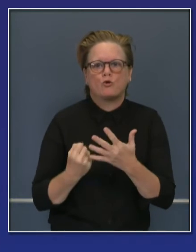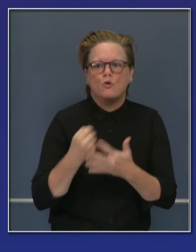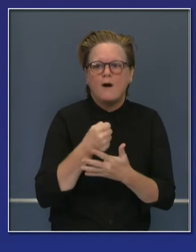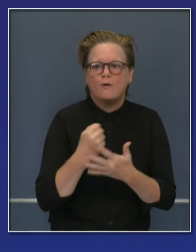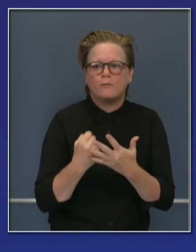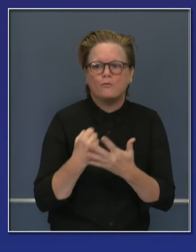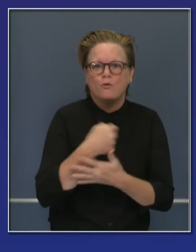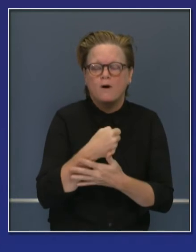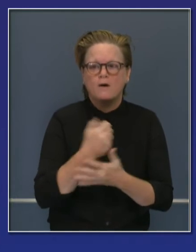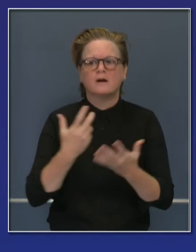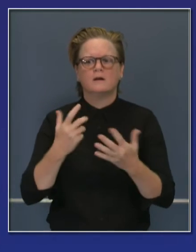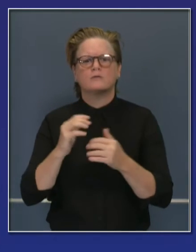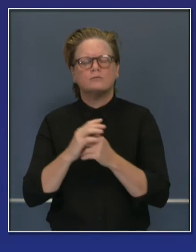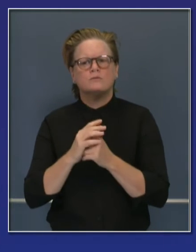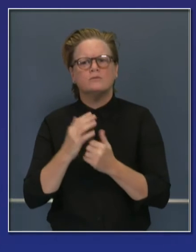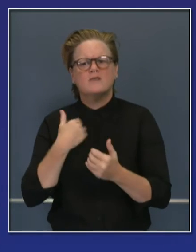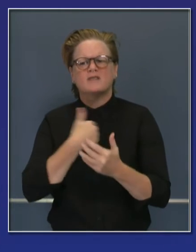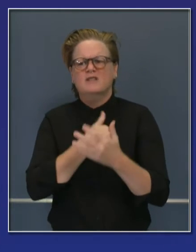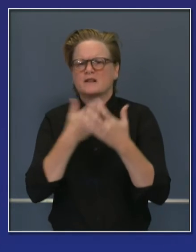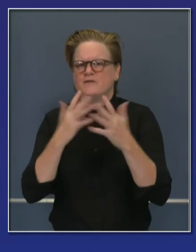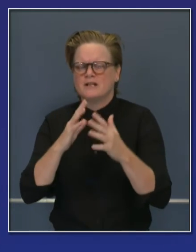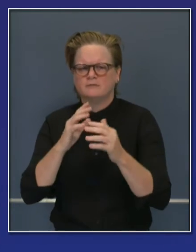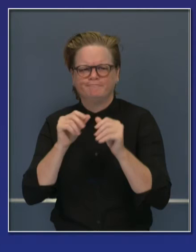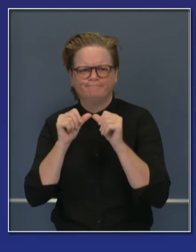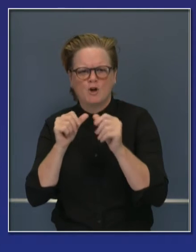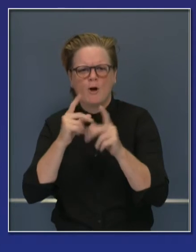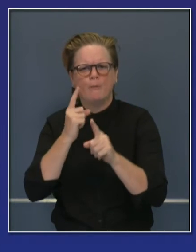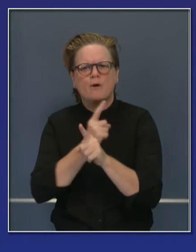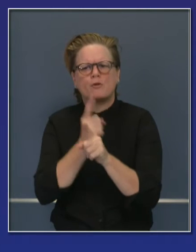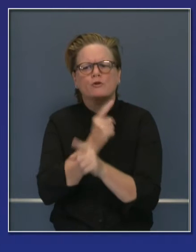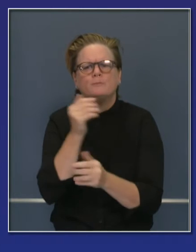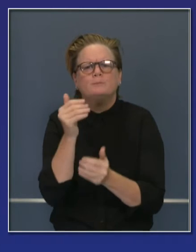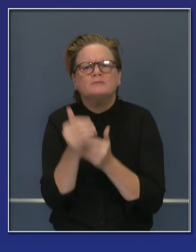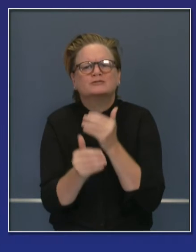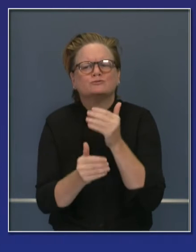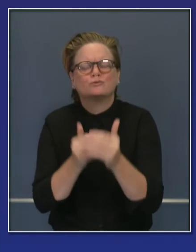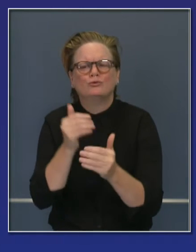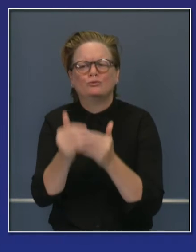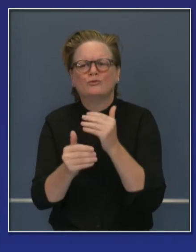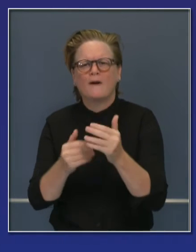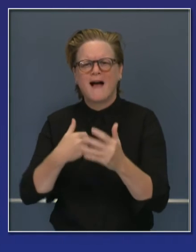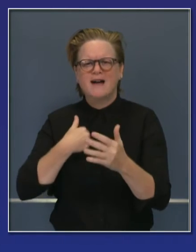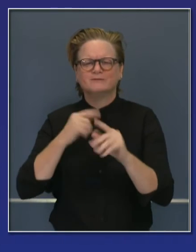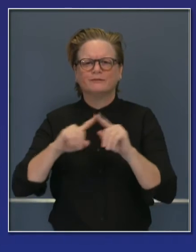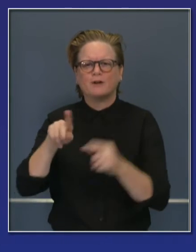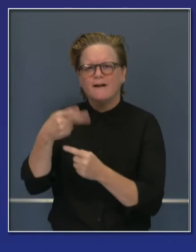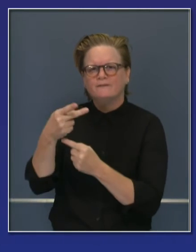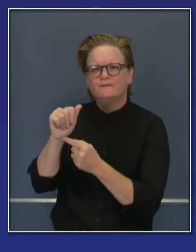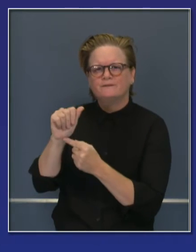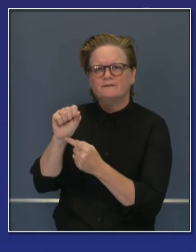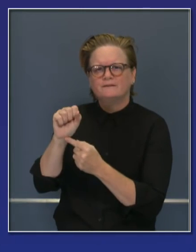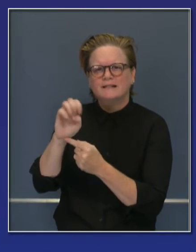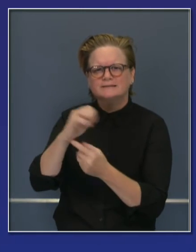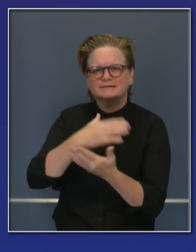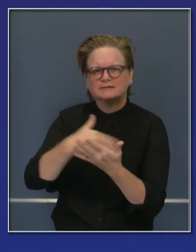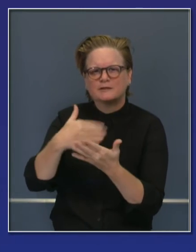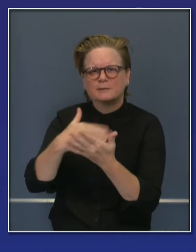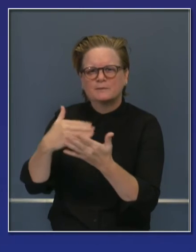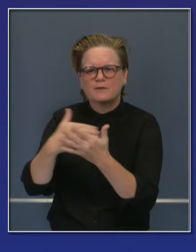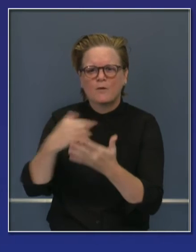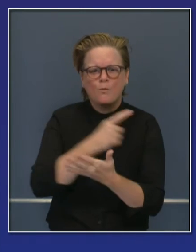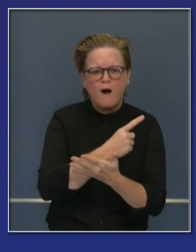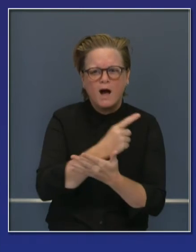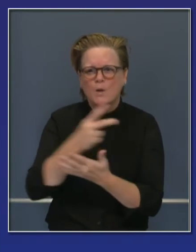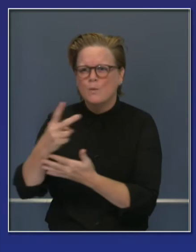refer to as our phase one prioritizations. And it shouldn't surprise anybody that the phase one vaccination distribution plan in